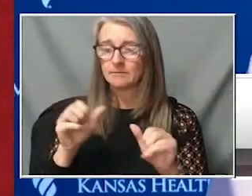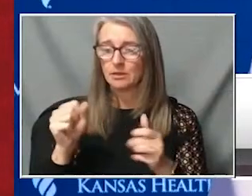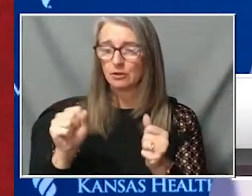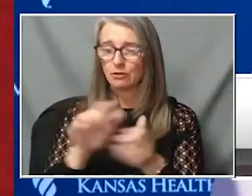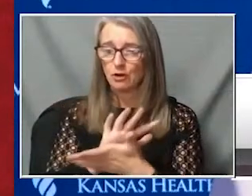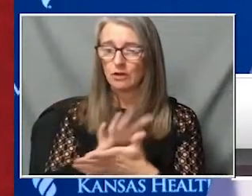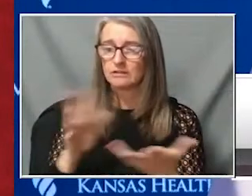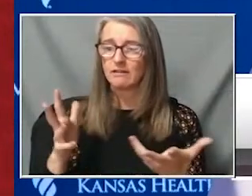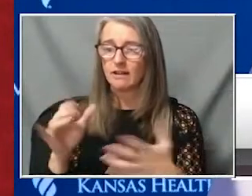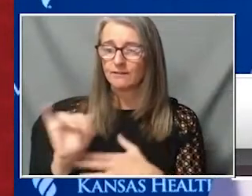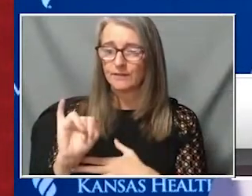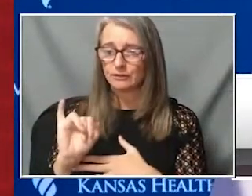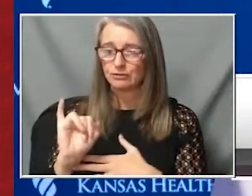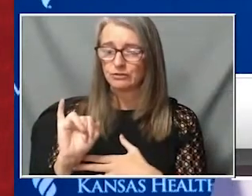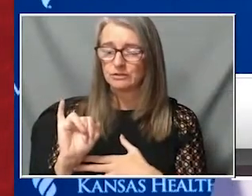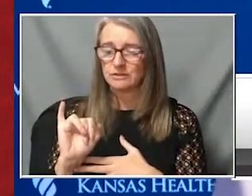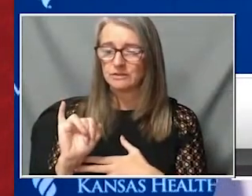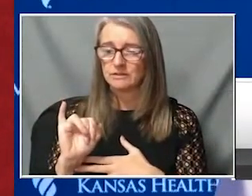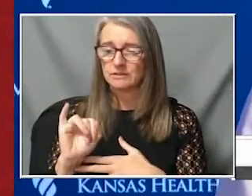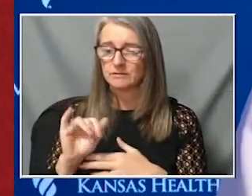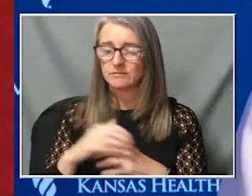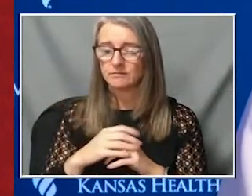of infections out in